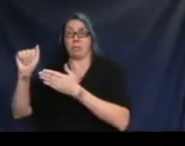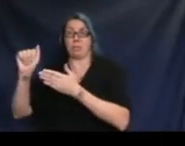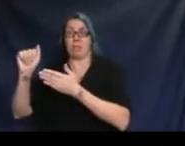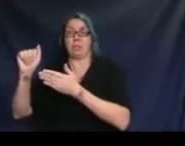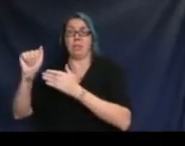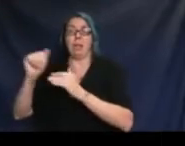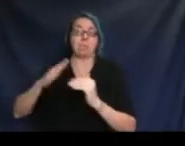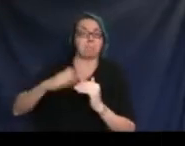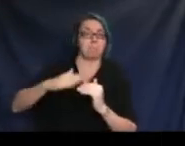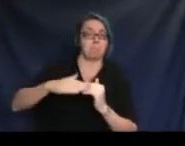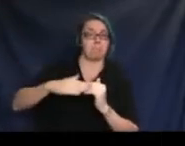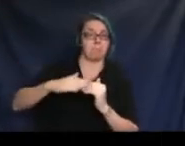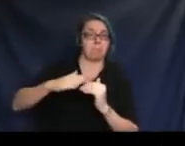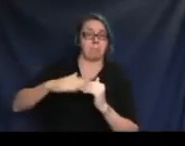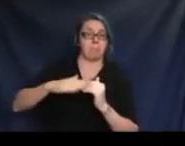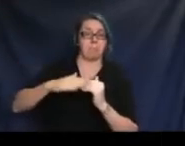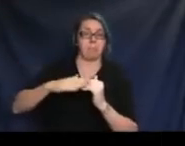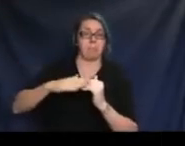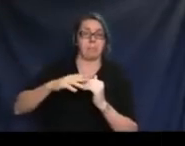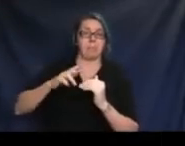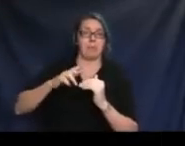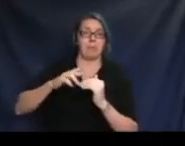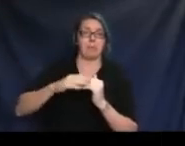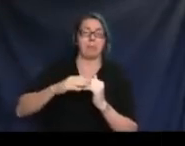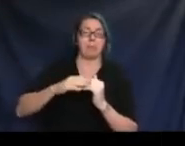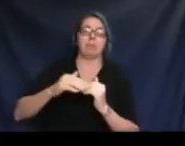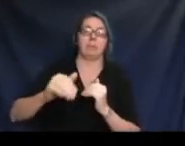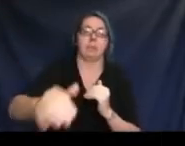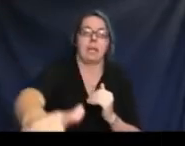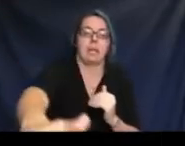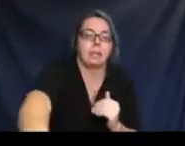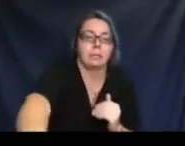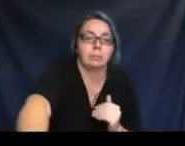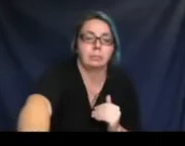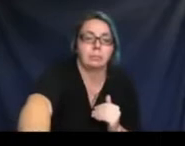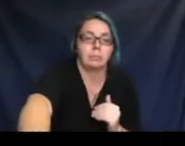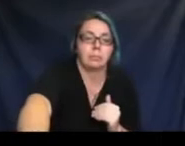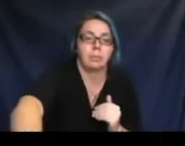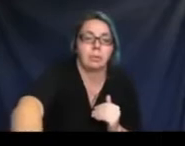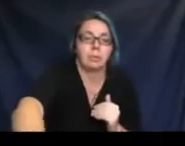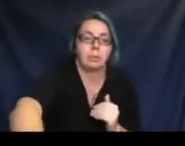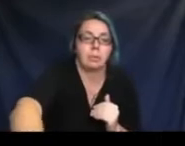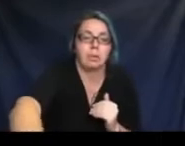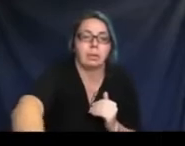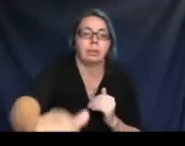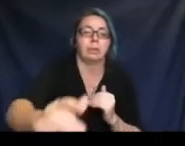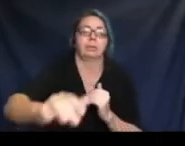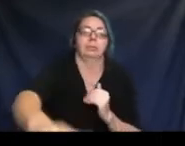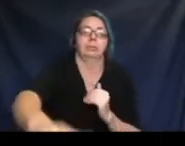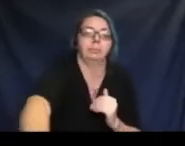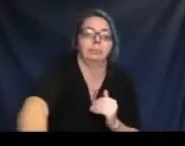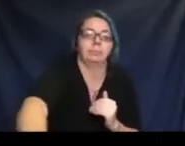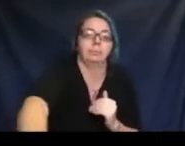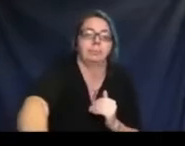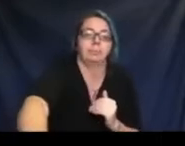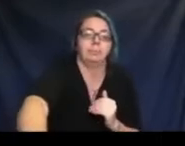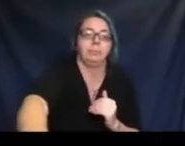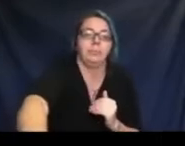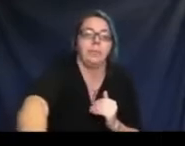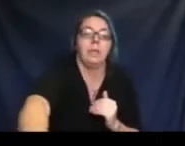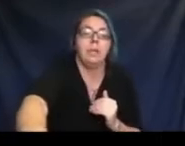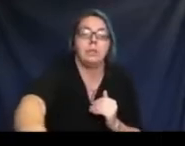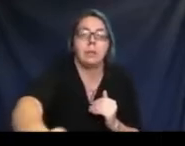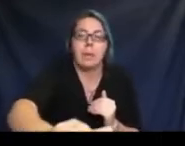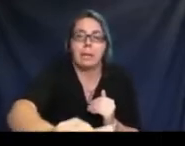proposal to be considered for one of these grants. We want to hear from people who have